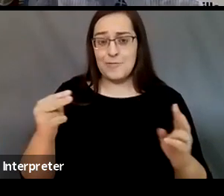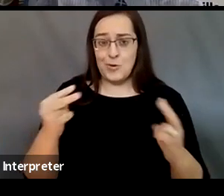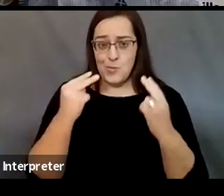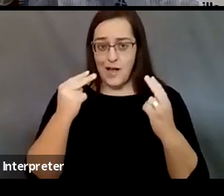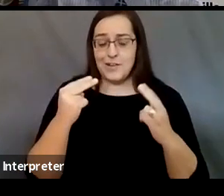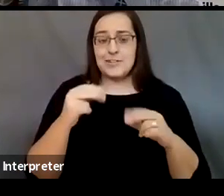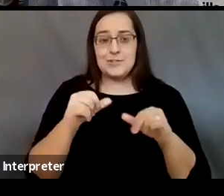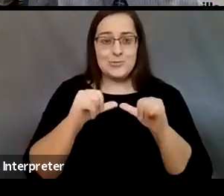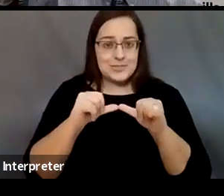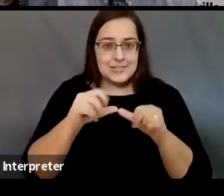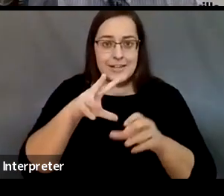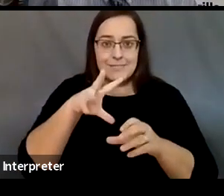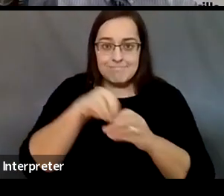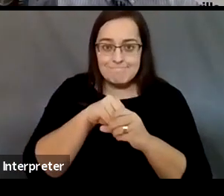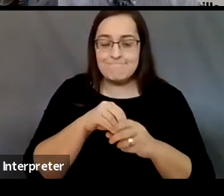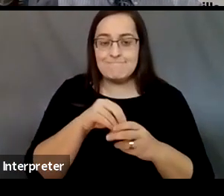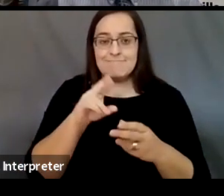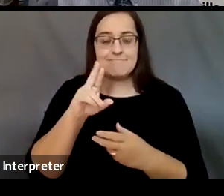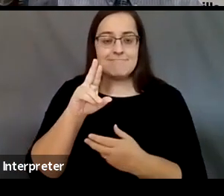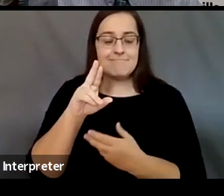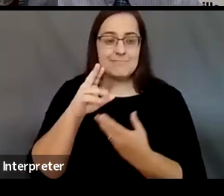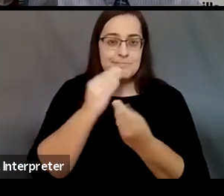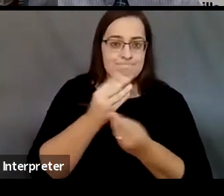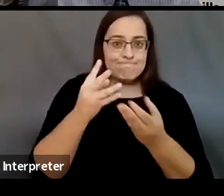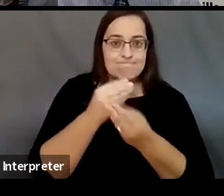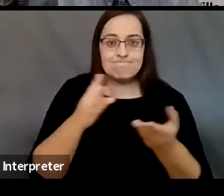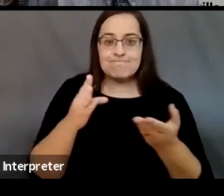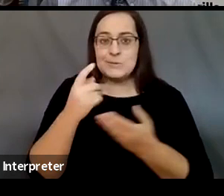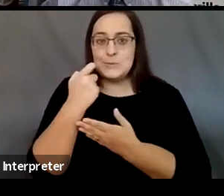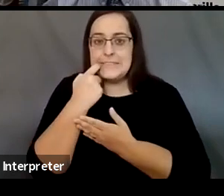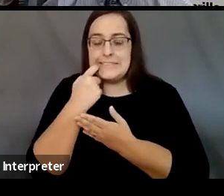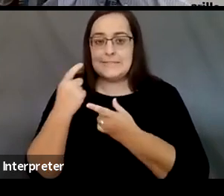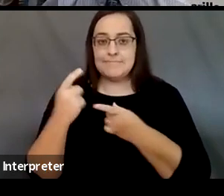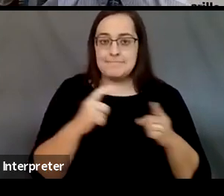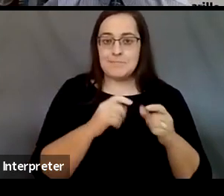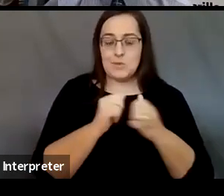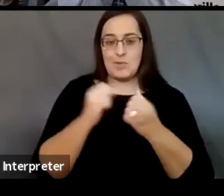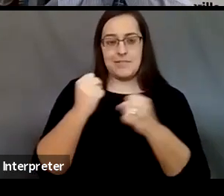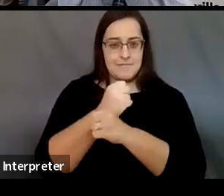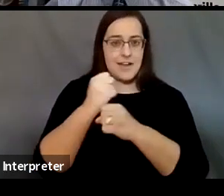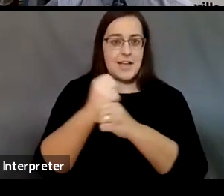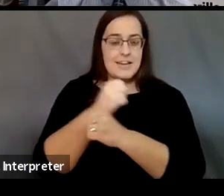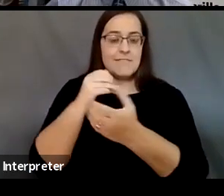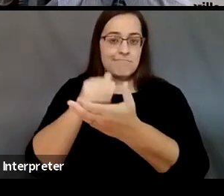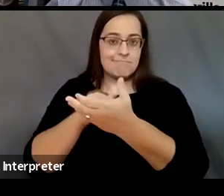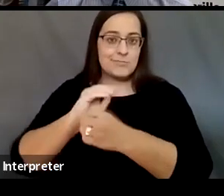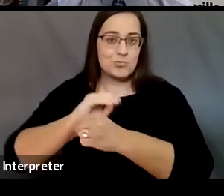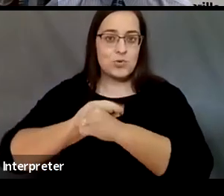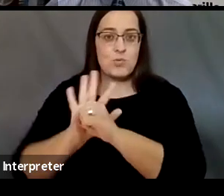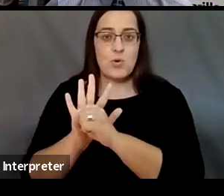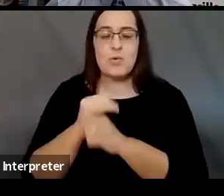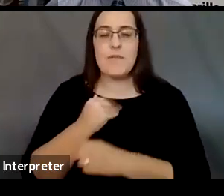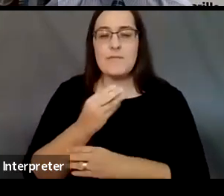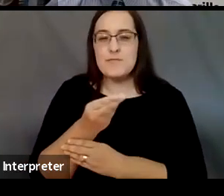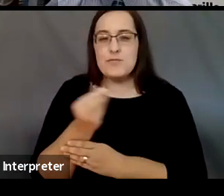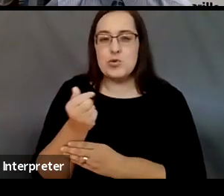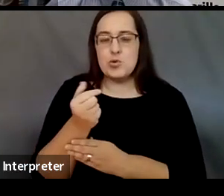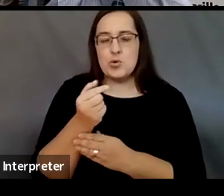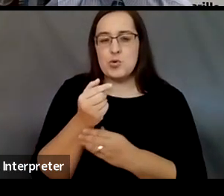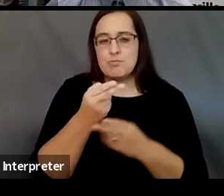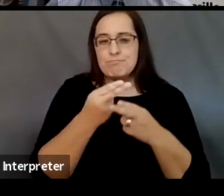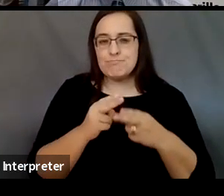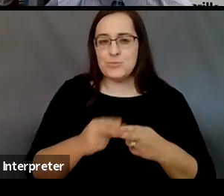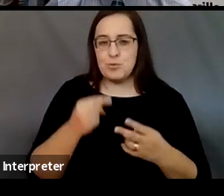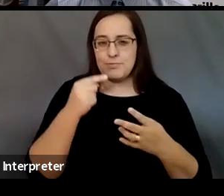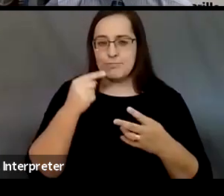stay engaged and get an update on where our city is in fighting the coronavirus. I just have a couple of brief points this morning,